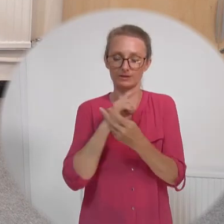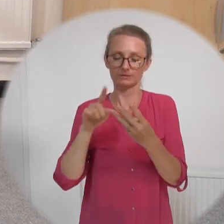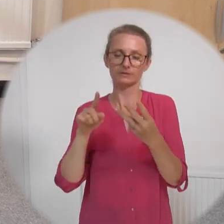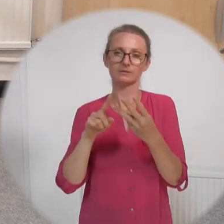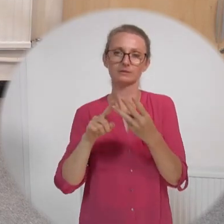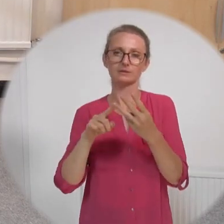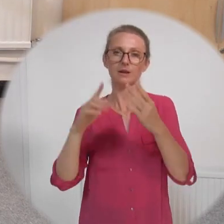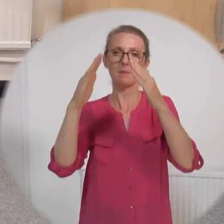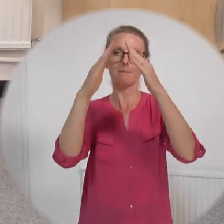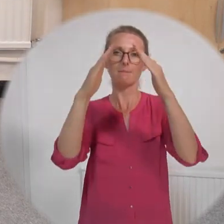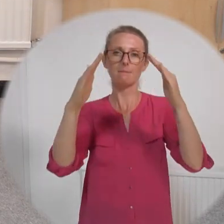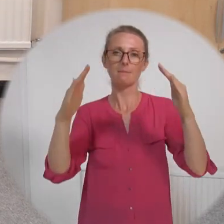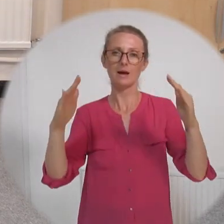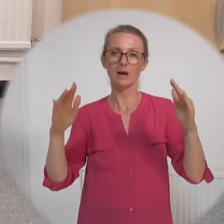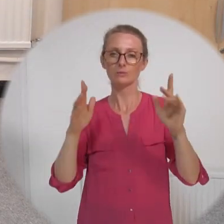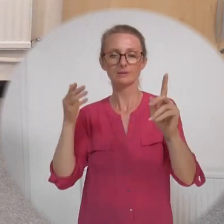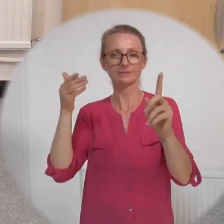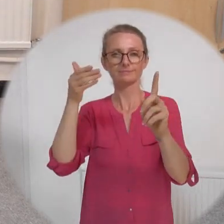So just follow.